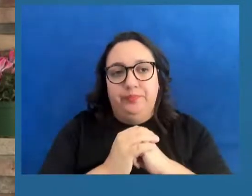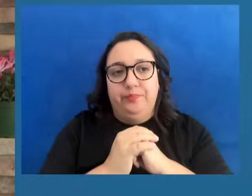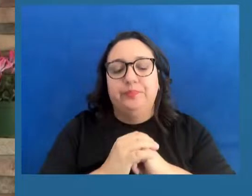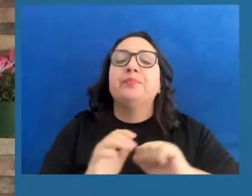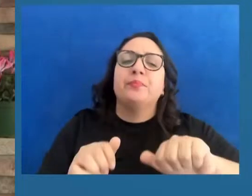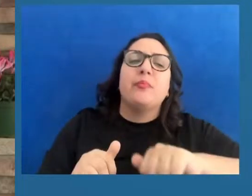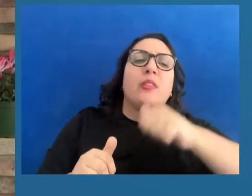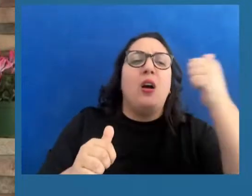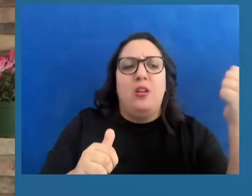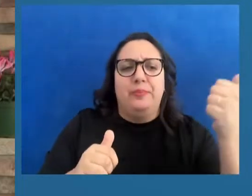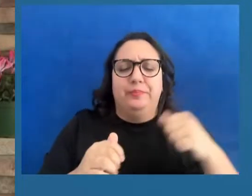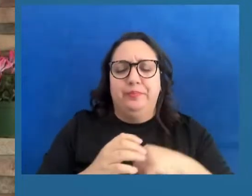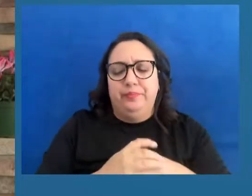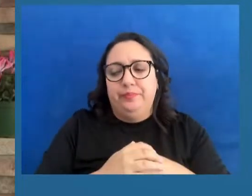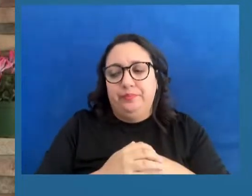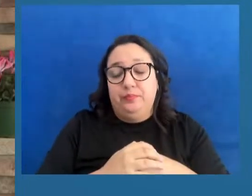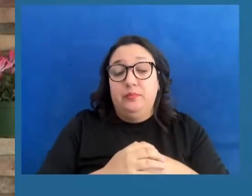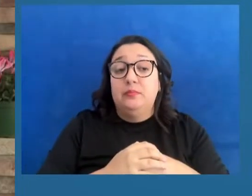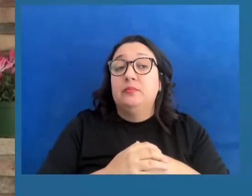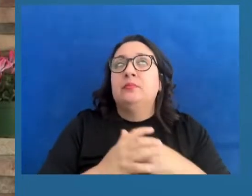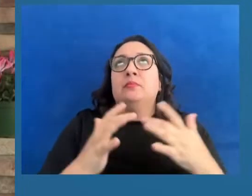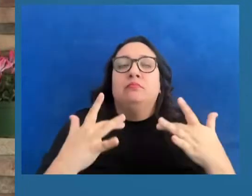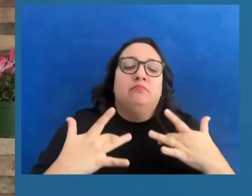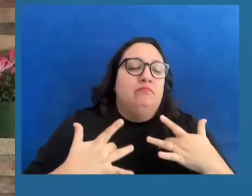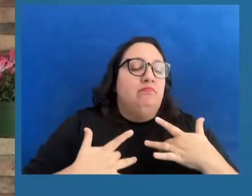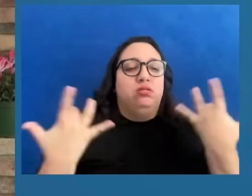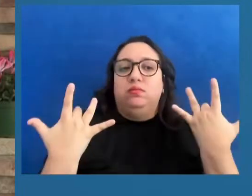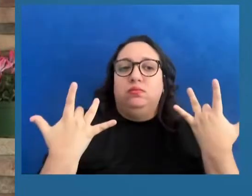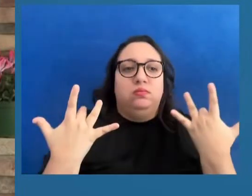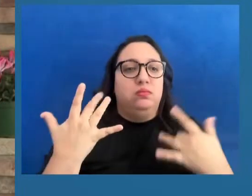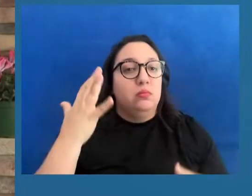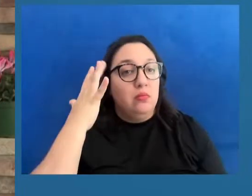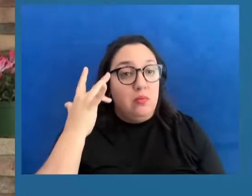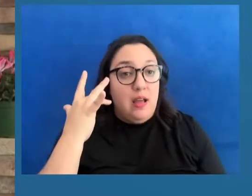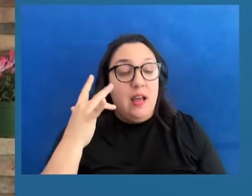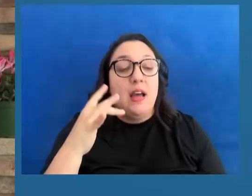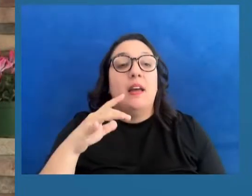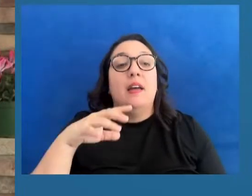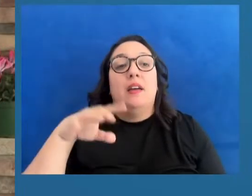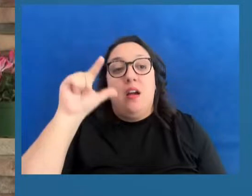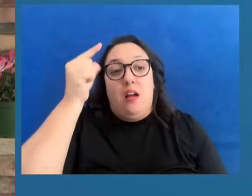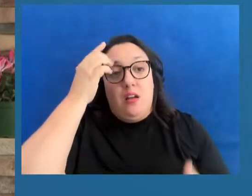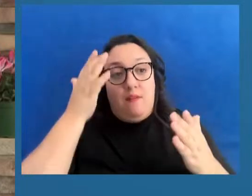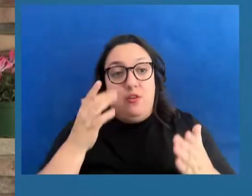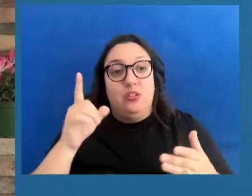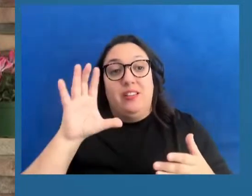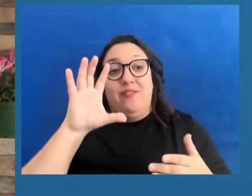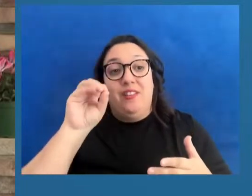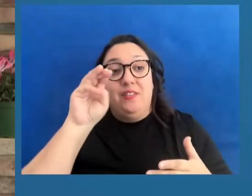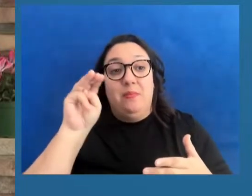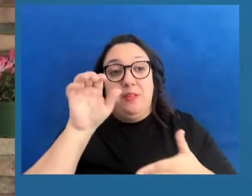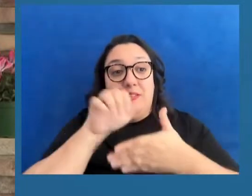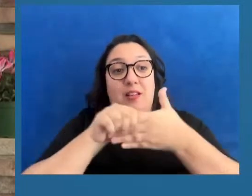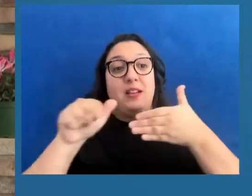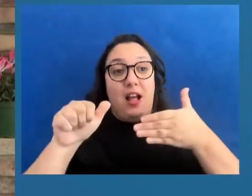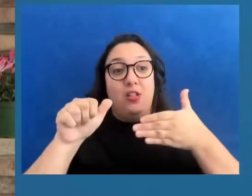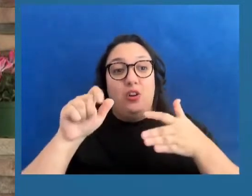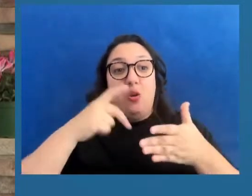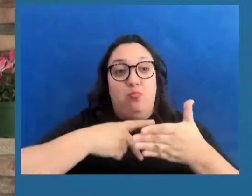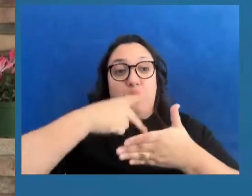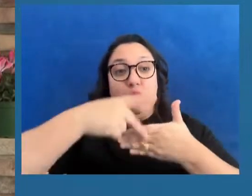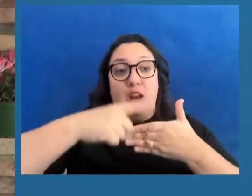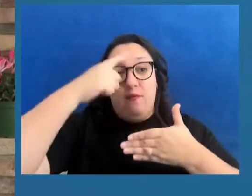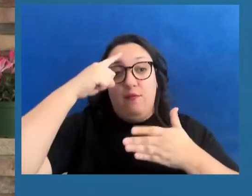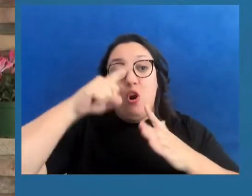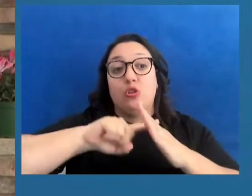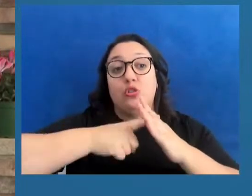am thrilled for the governor's proposal of the $50 million Starter Home Innovational Fund for starter home construction. The house that you move